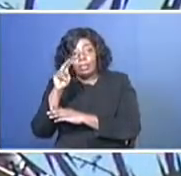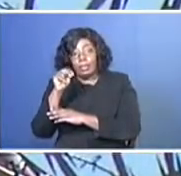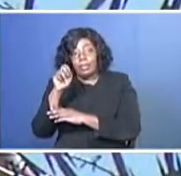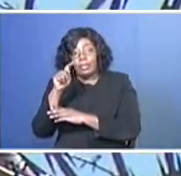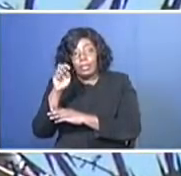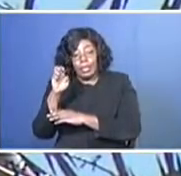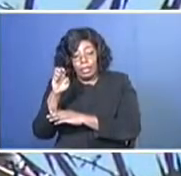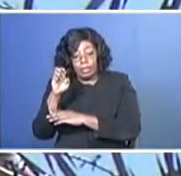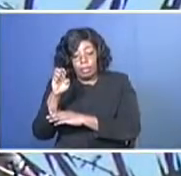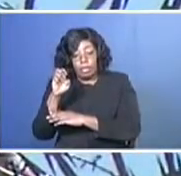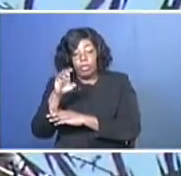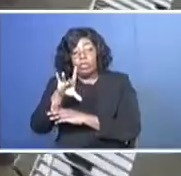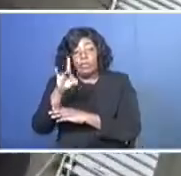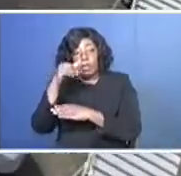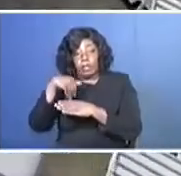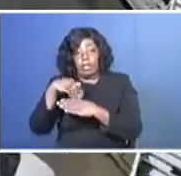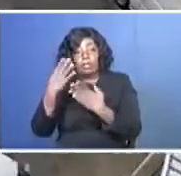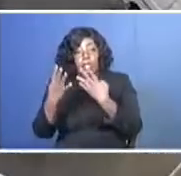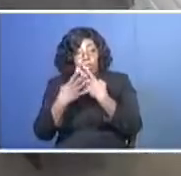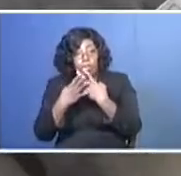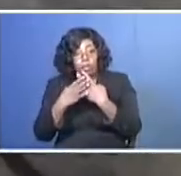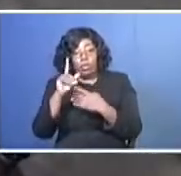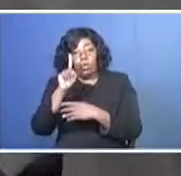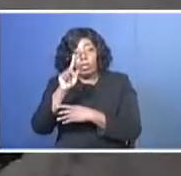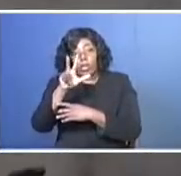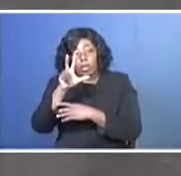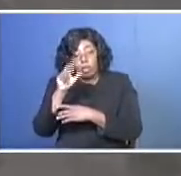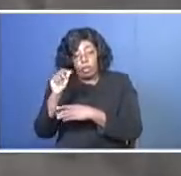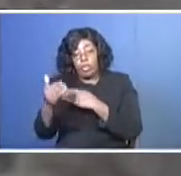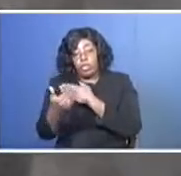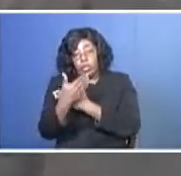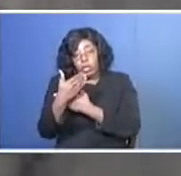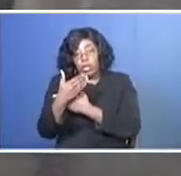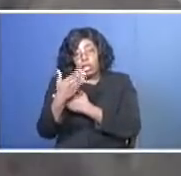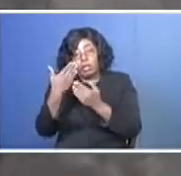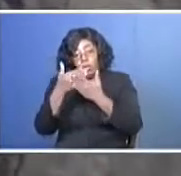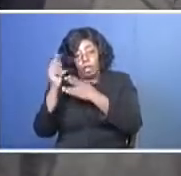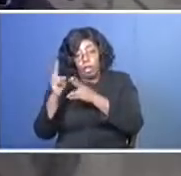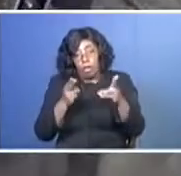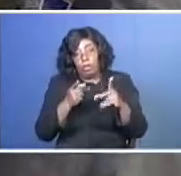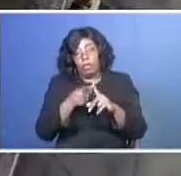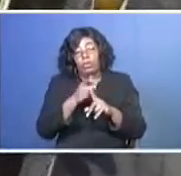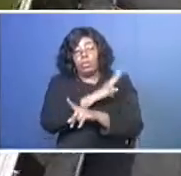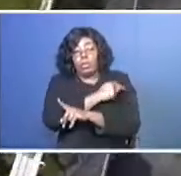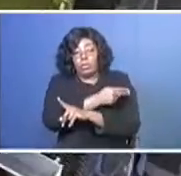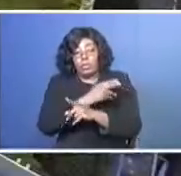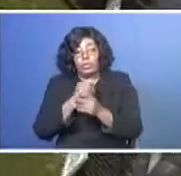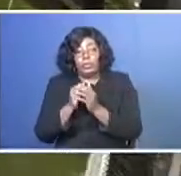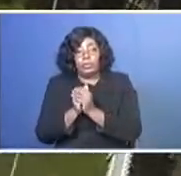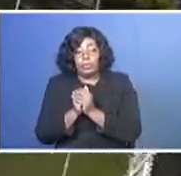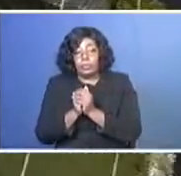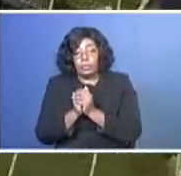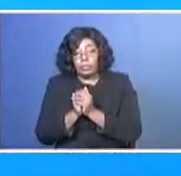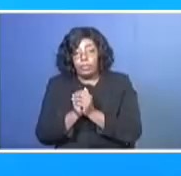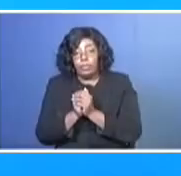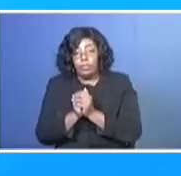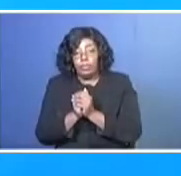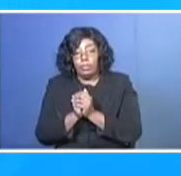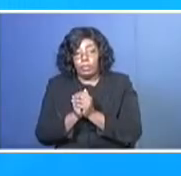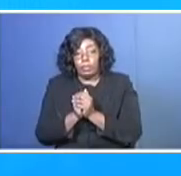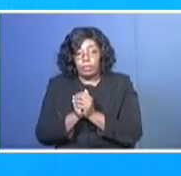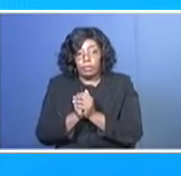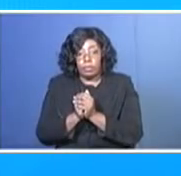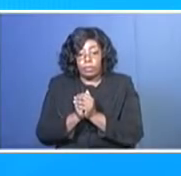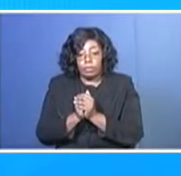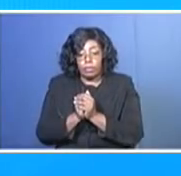just before 1:30 this morning before being rushed to hospital. Well, it's